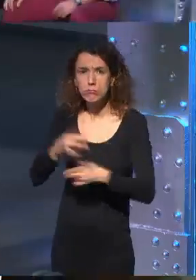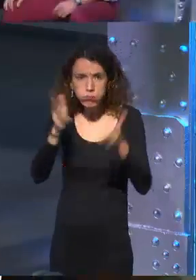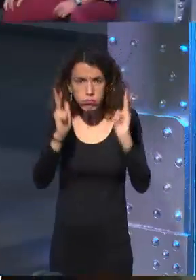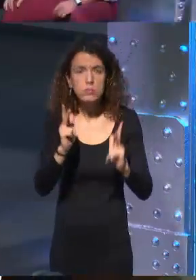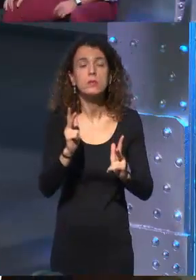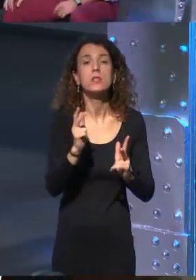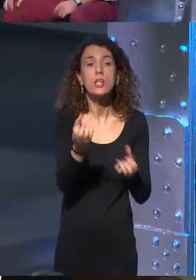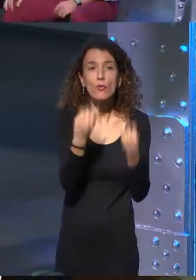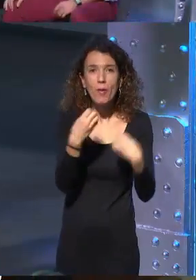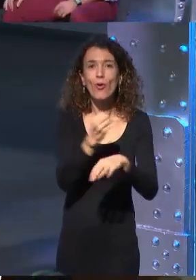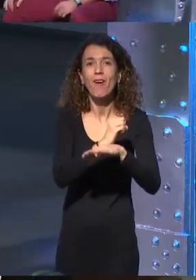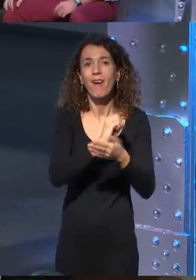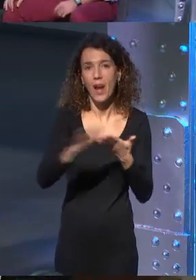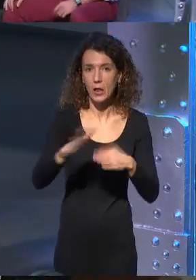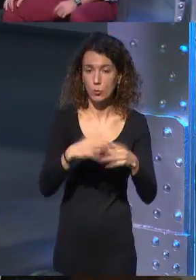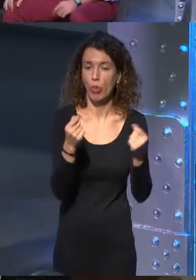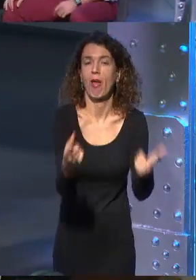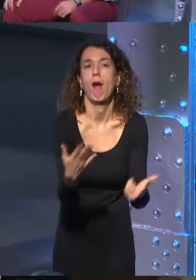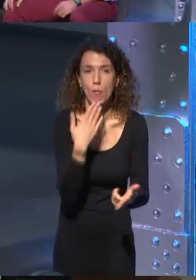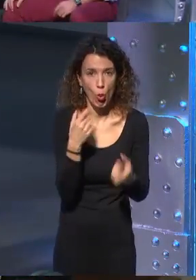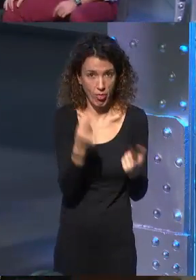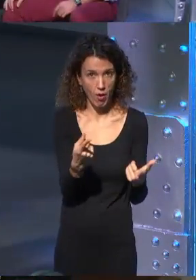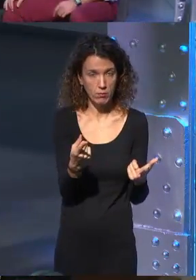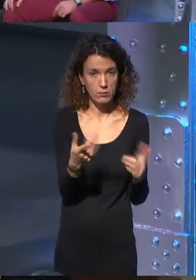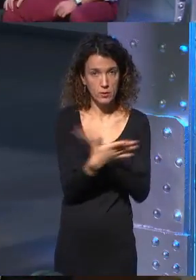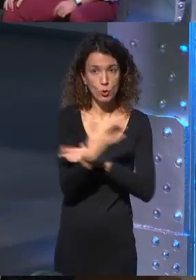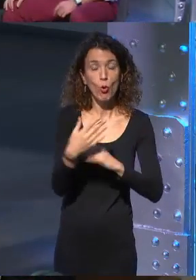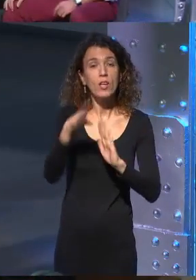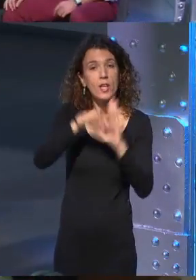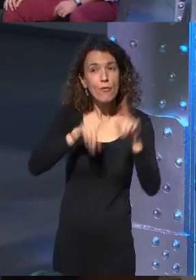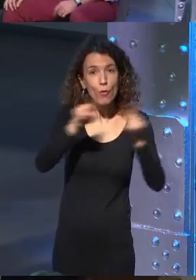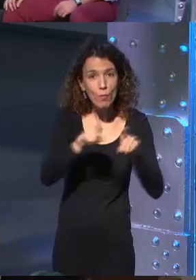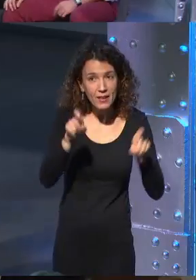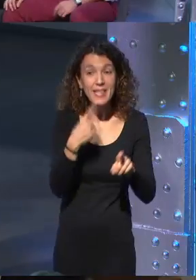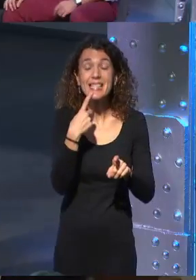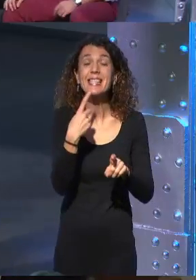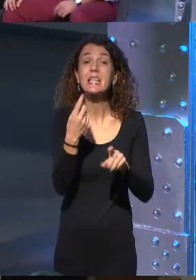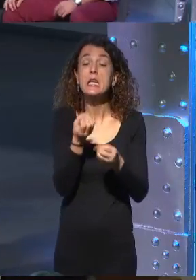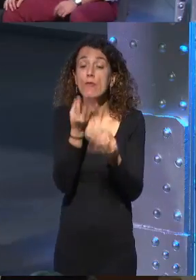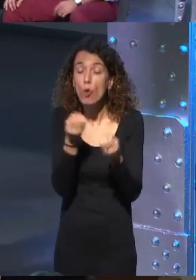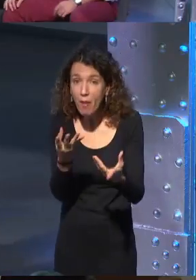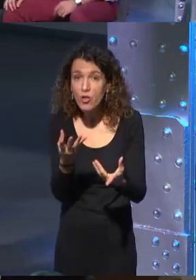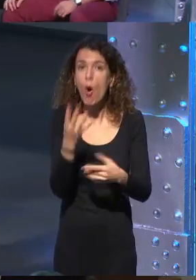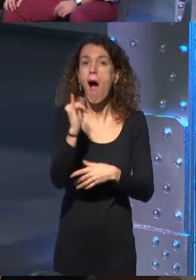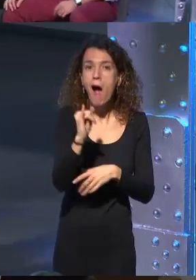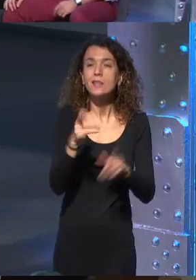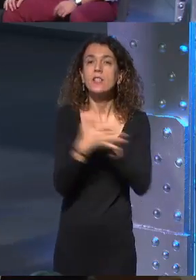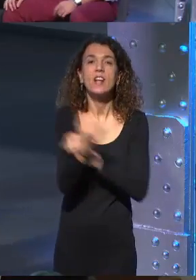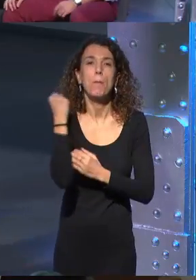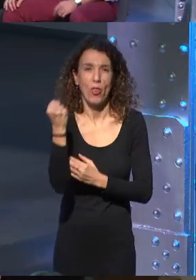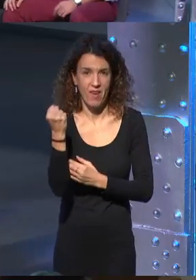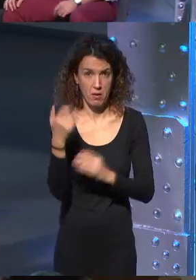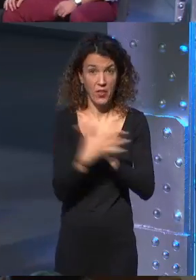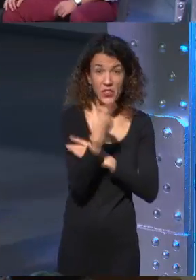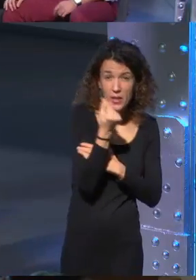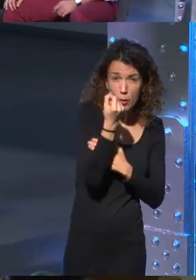contacts, to the cell phone, to your calls, and this is information that comes out for free from us. And now